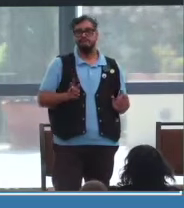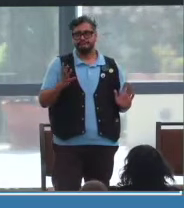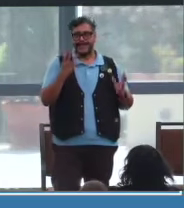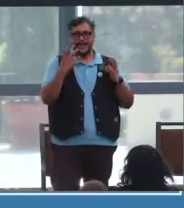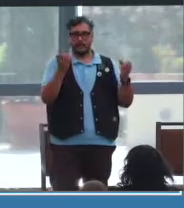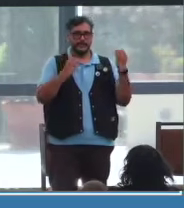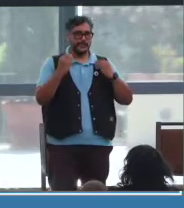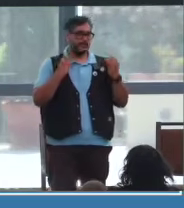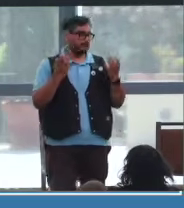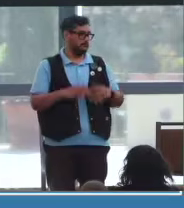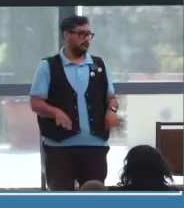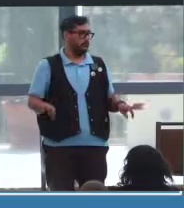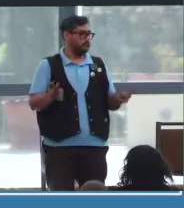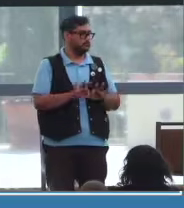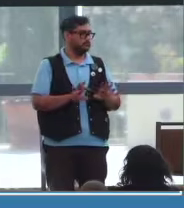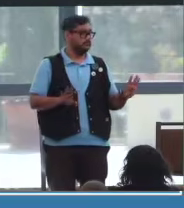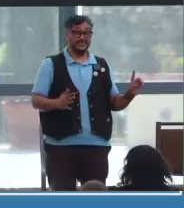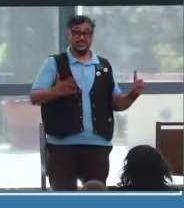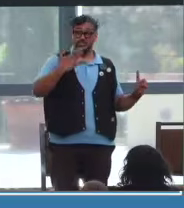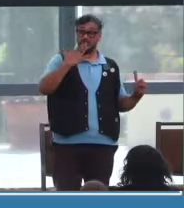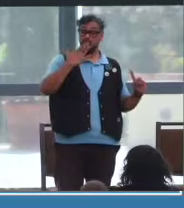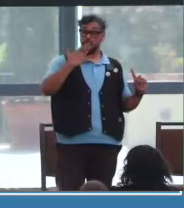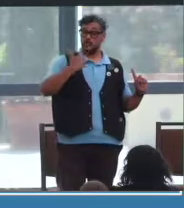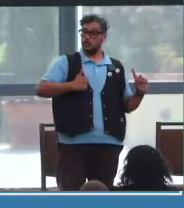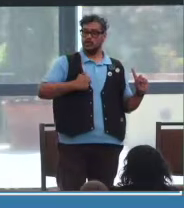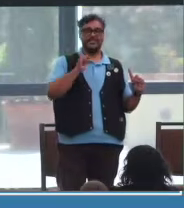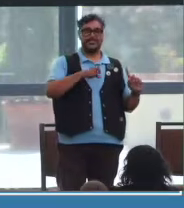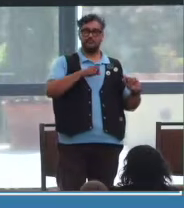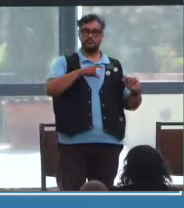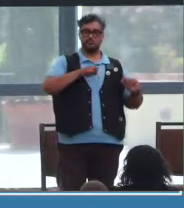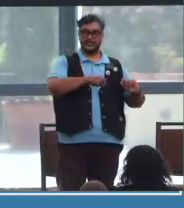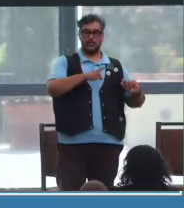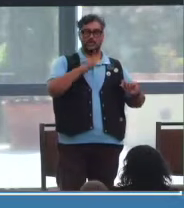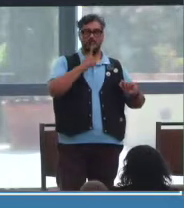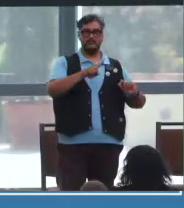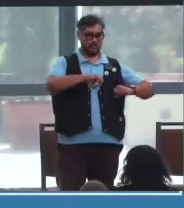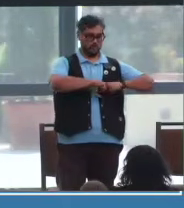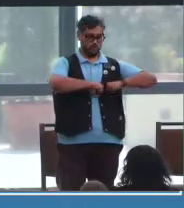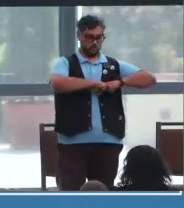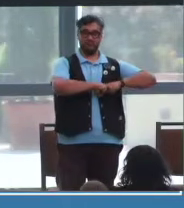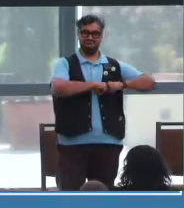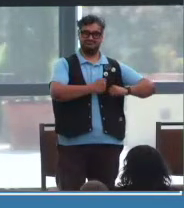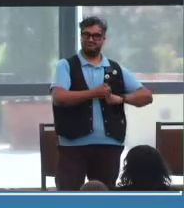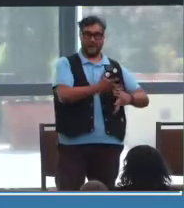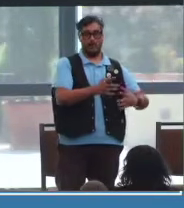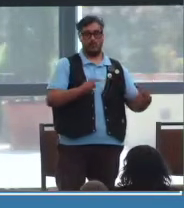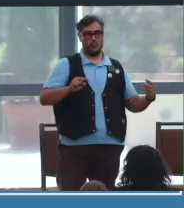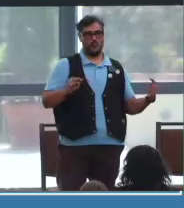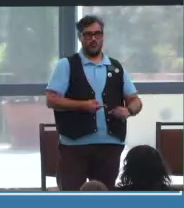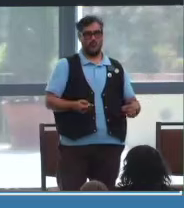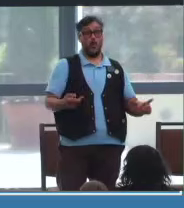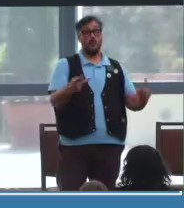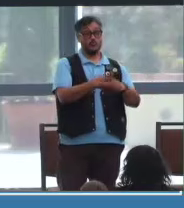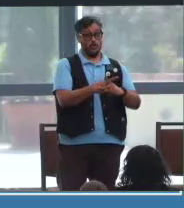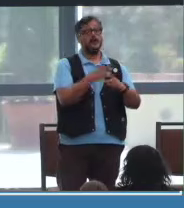healthy diet. Sugar is one of the triggers that can actually make joint pains worse in everybody, not